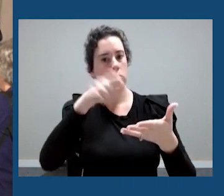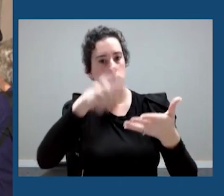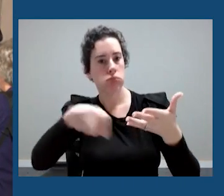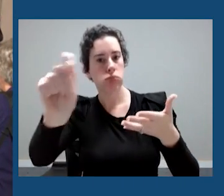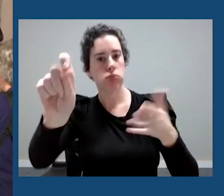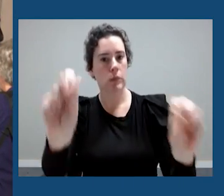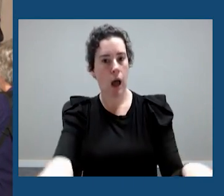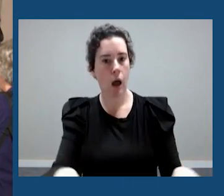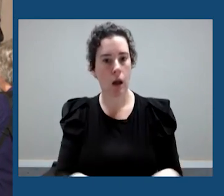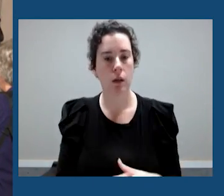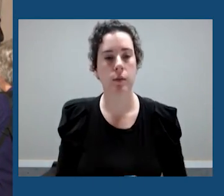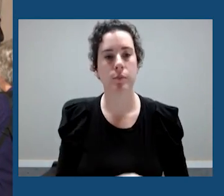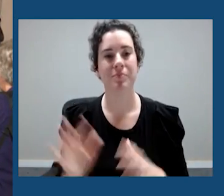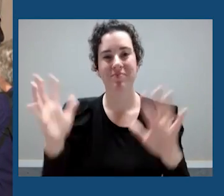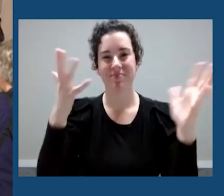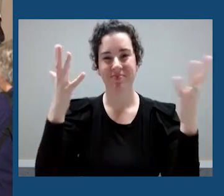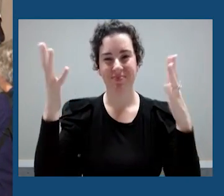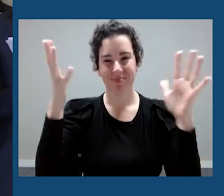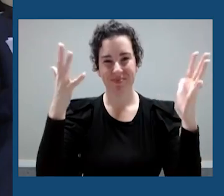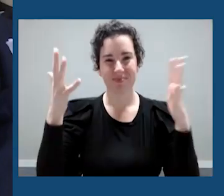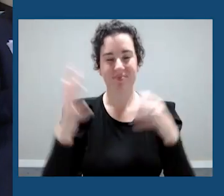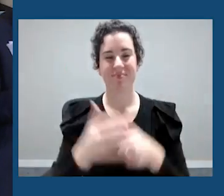it.